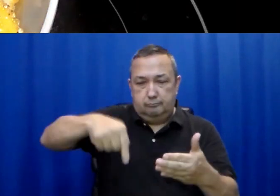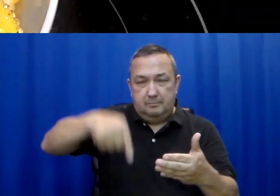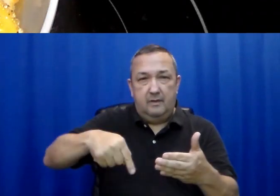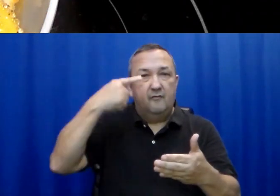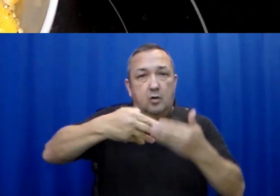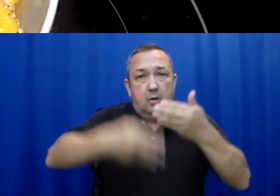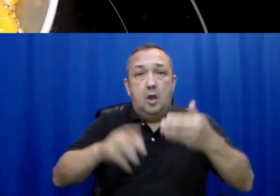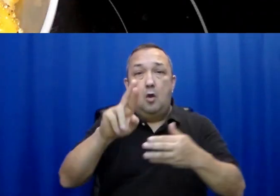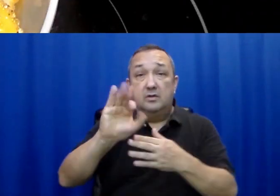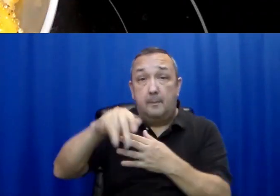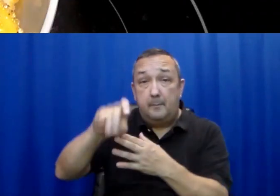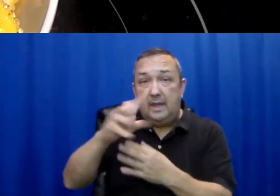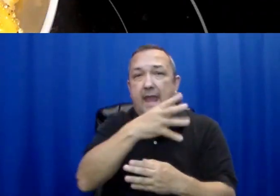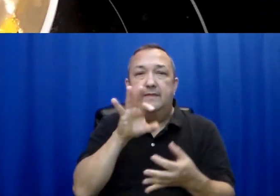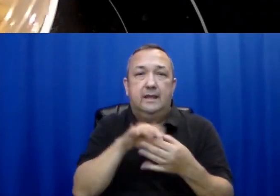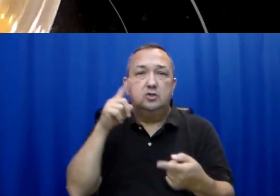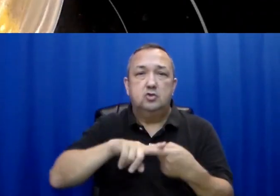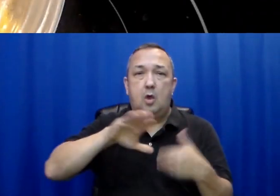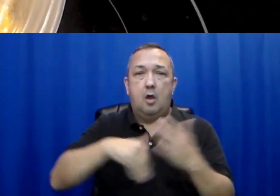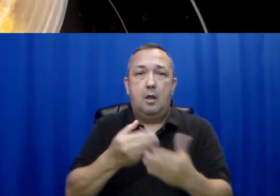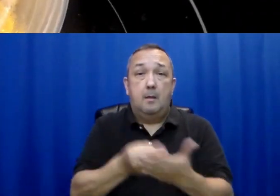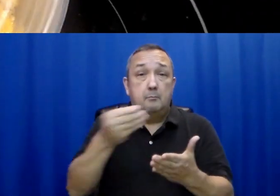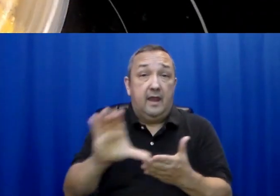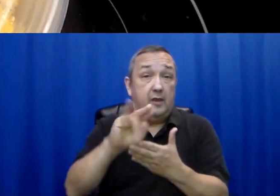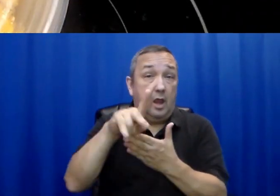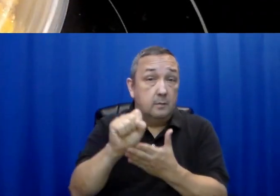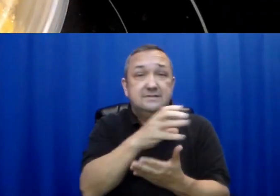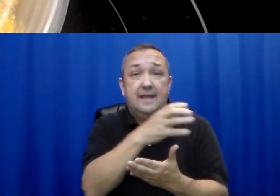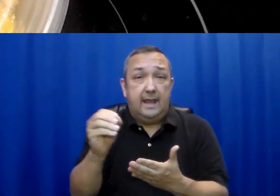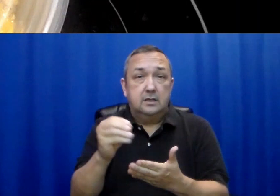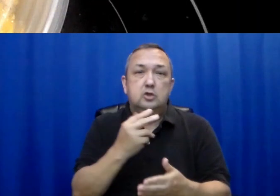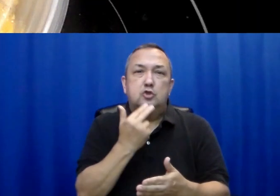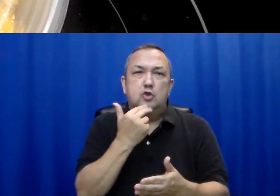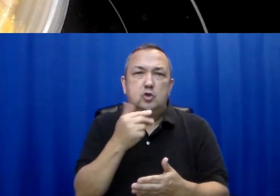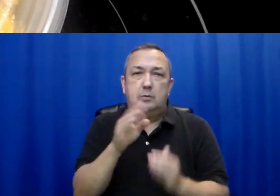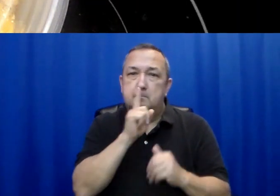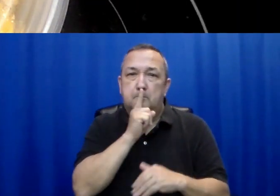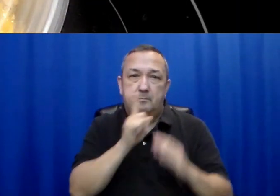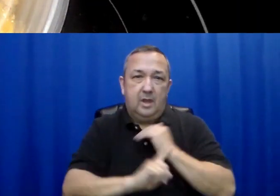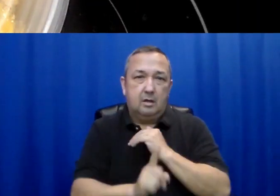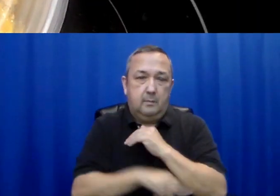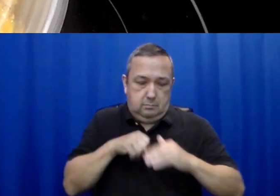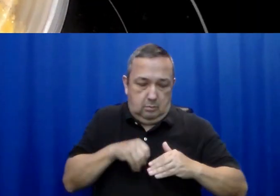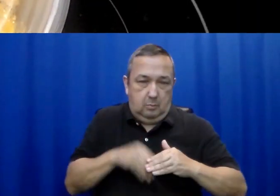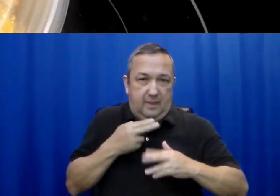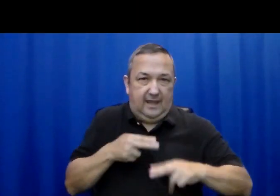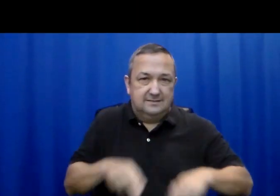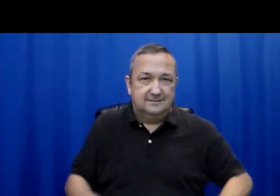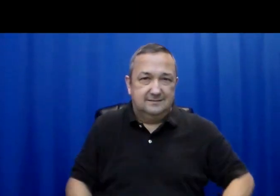for the recipe and links to where you can get those silicone cups and that cute little hidden garbage can I've been dumping my eggshells into.